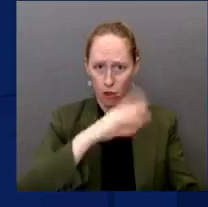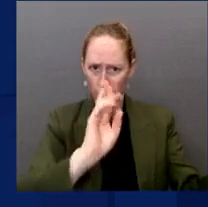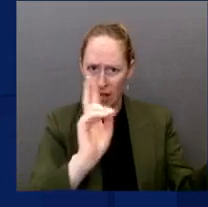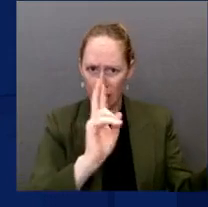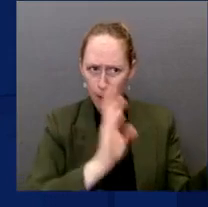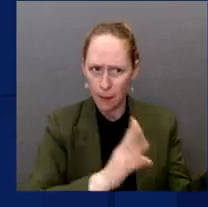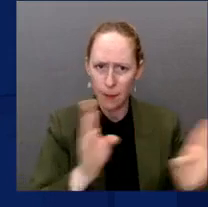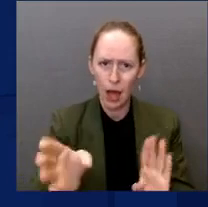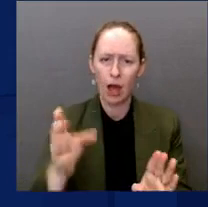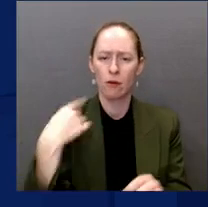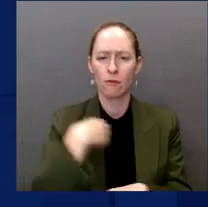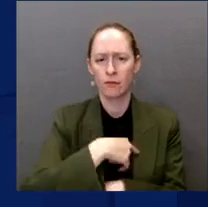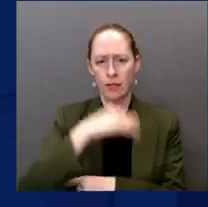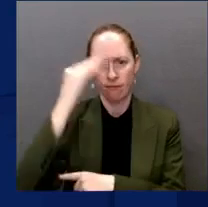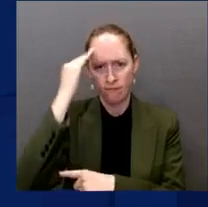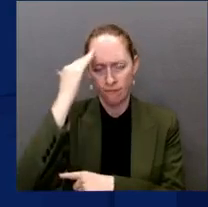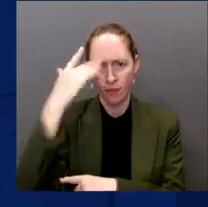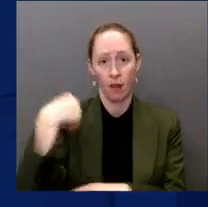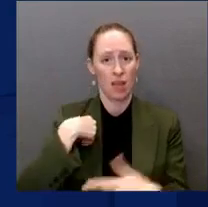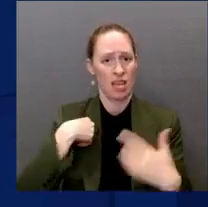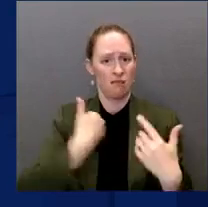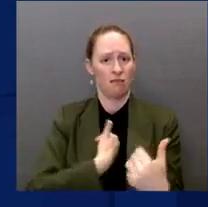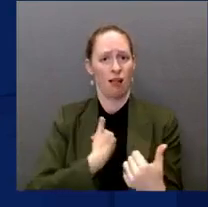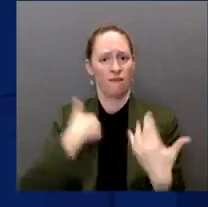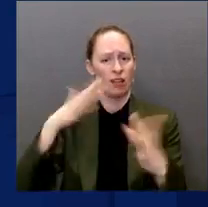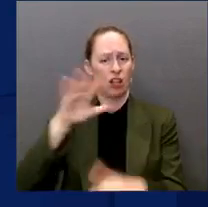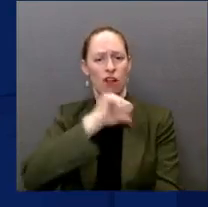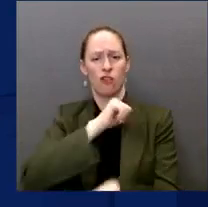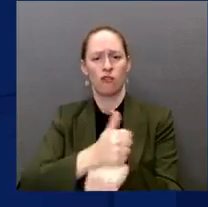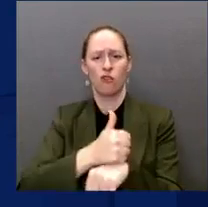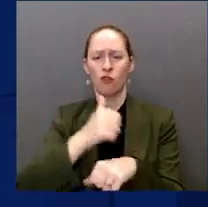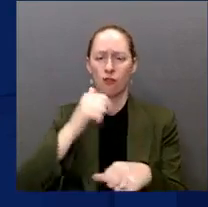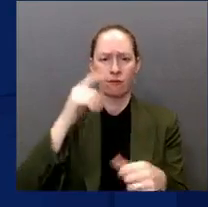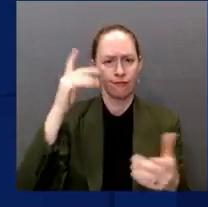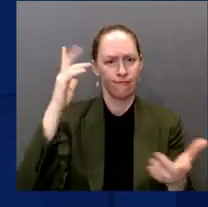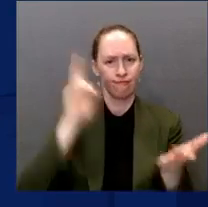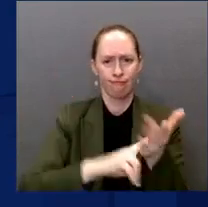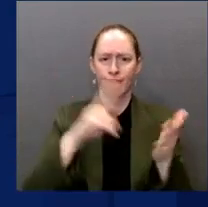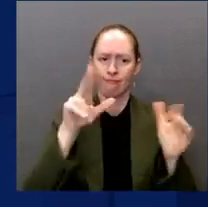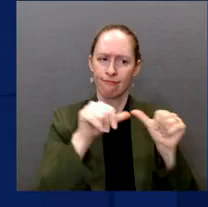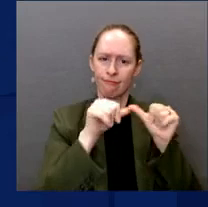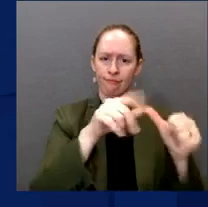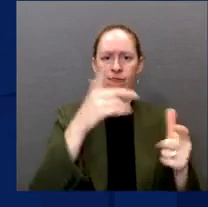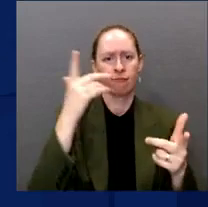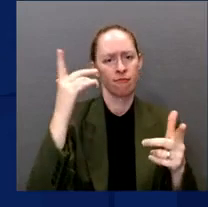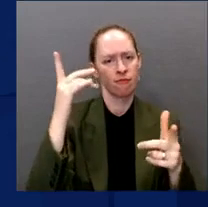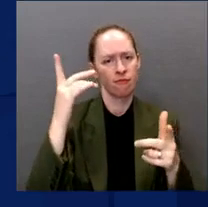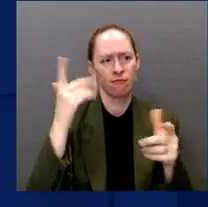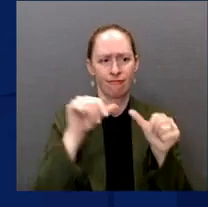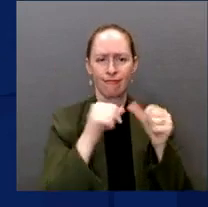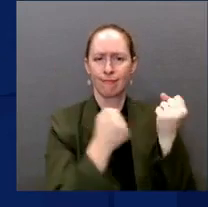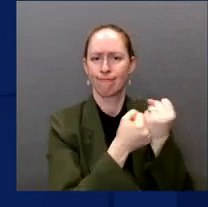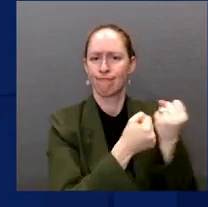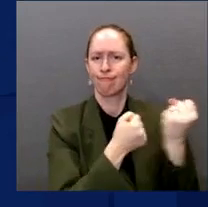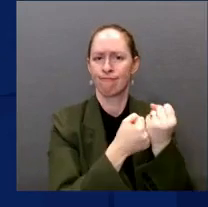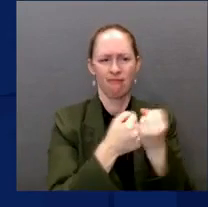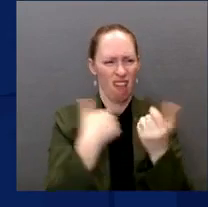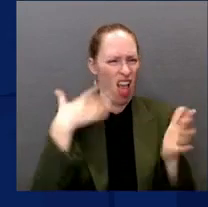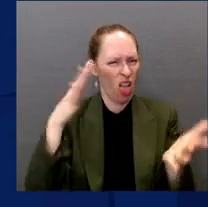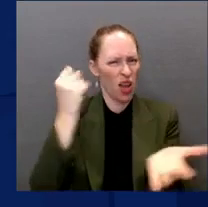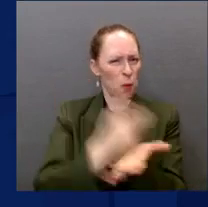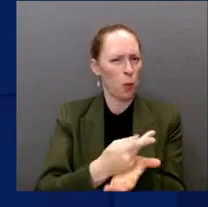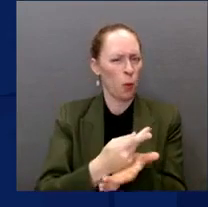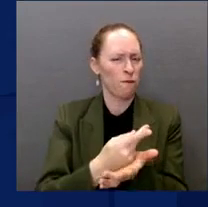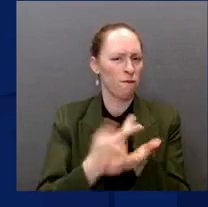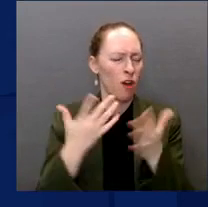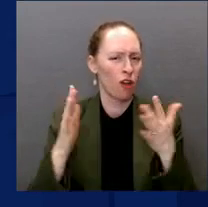temporary assistance, emergency assistance, long-term assistance that I've received. We discussed what we've done to prepare for the hurricane.